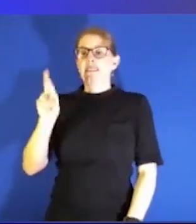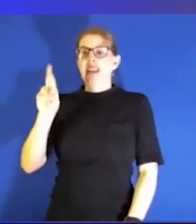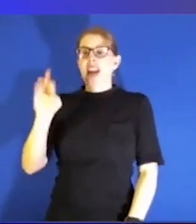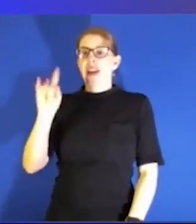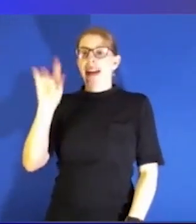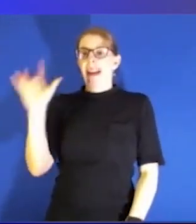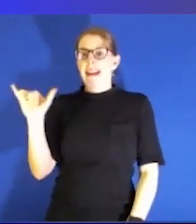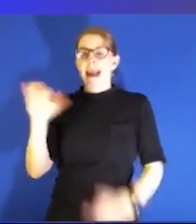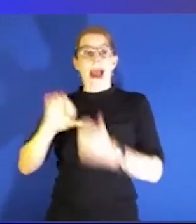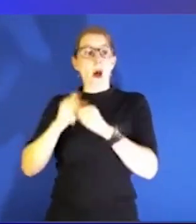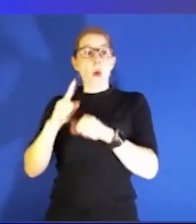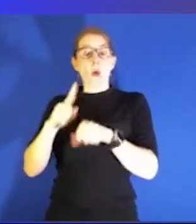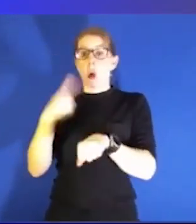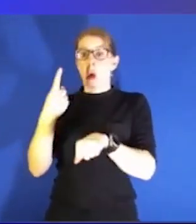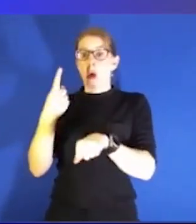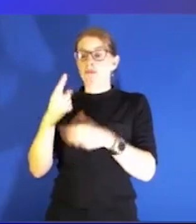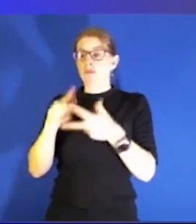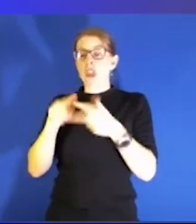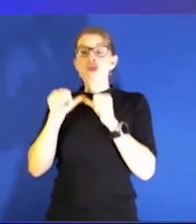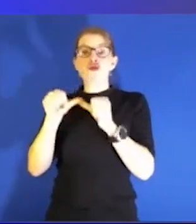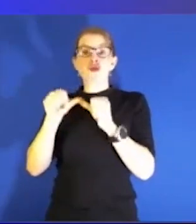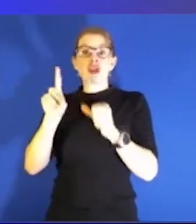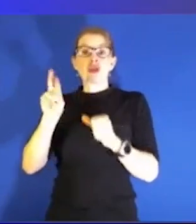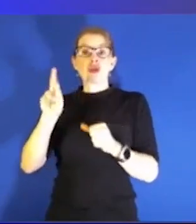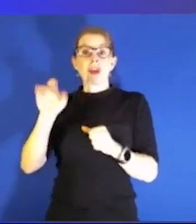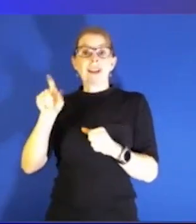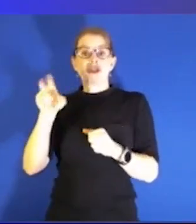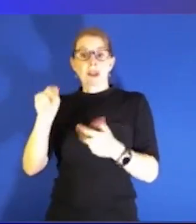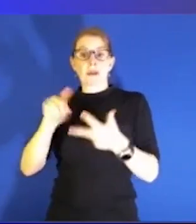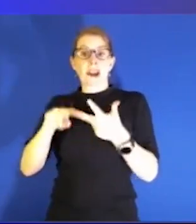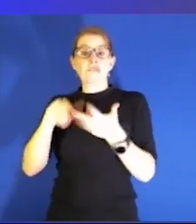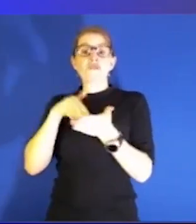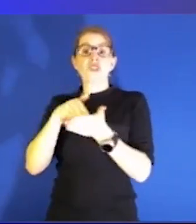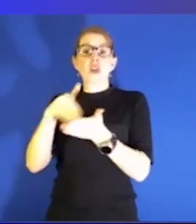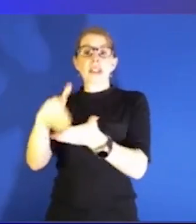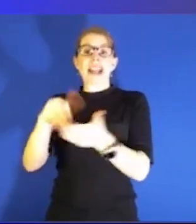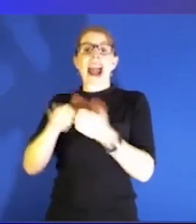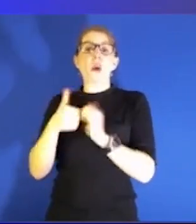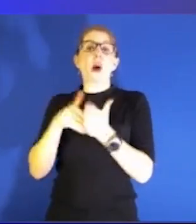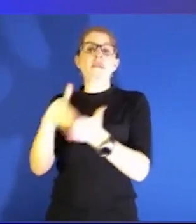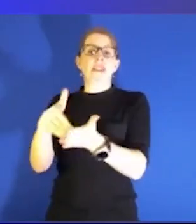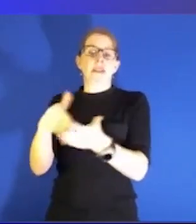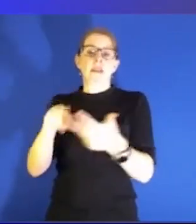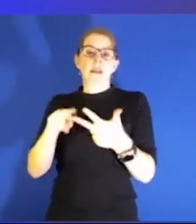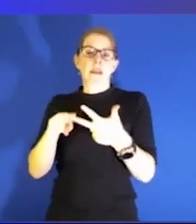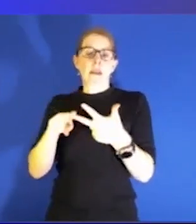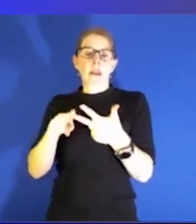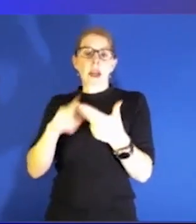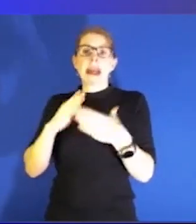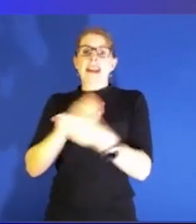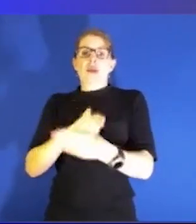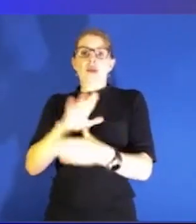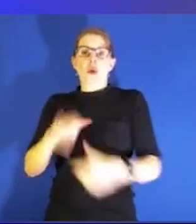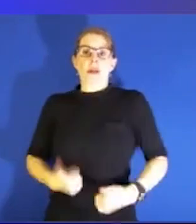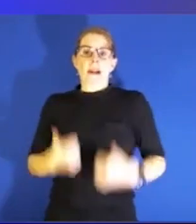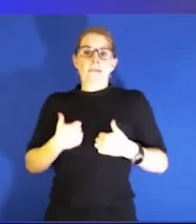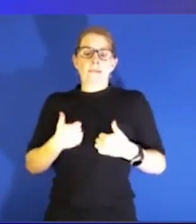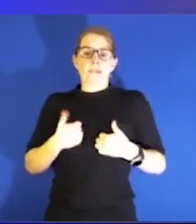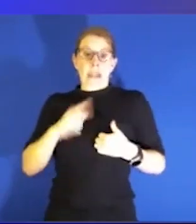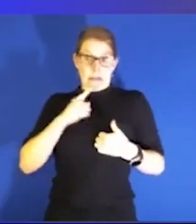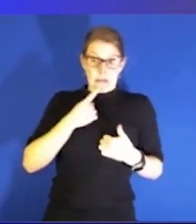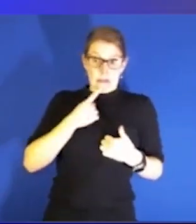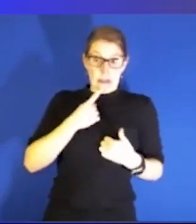this duration. And then the third factor is frequency. So how often is this interrupting your life and how severely is it